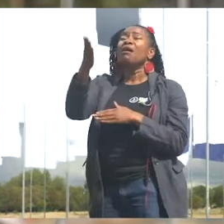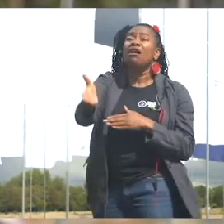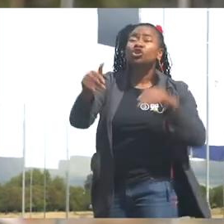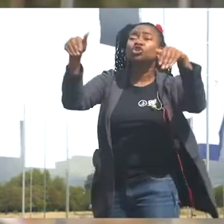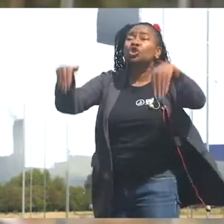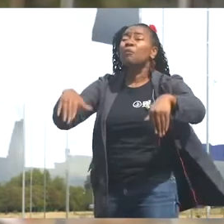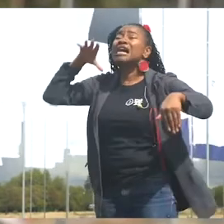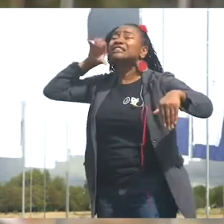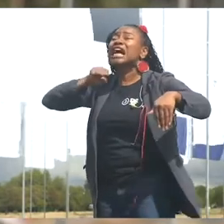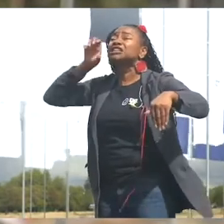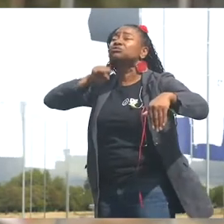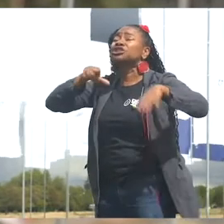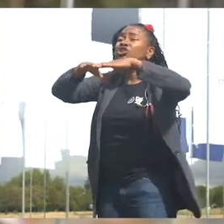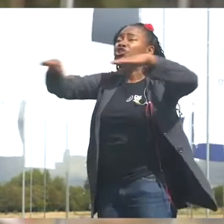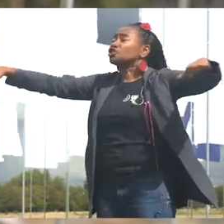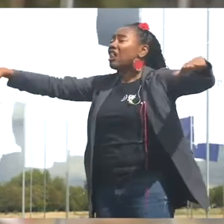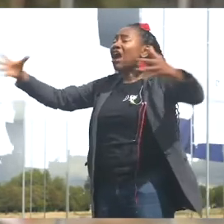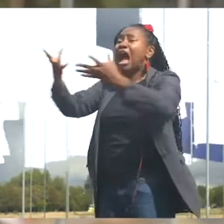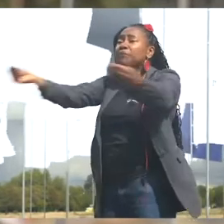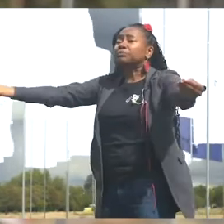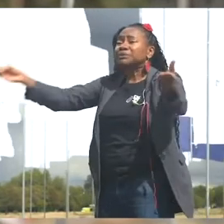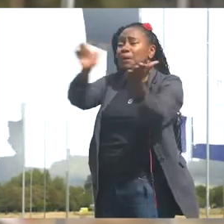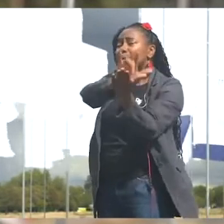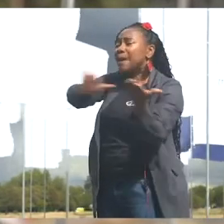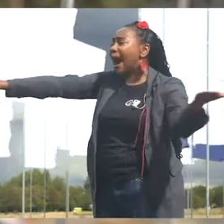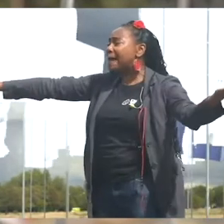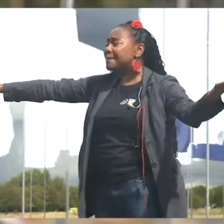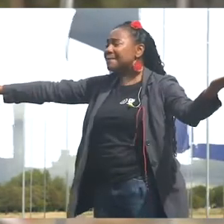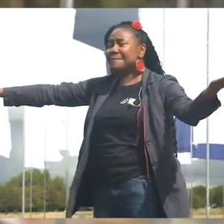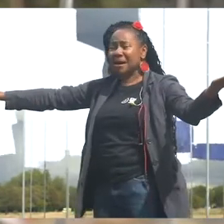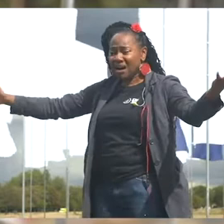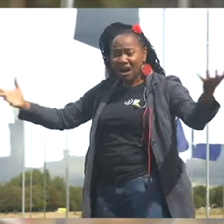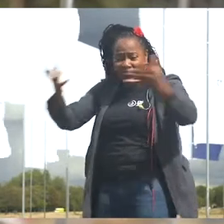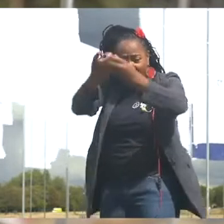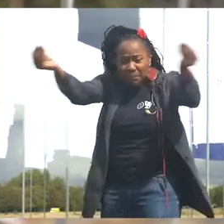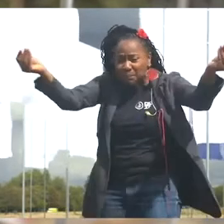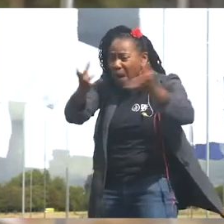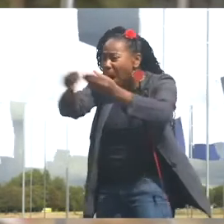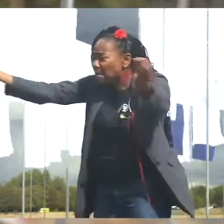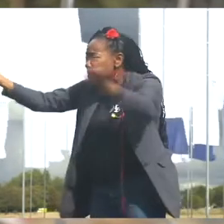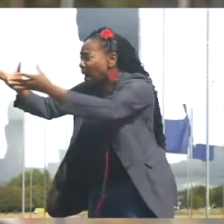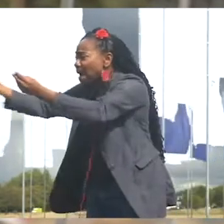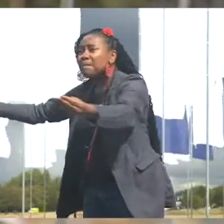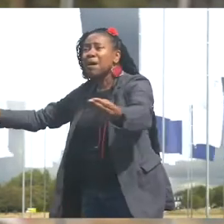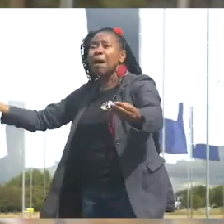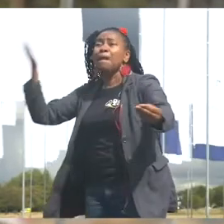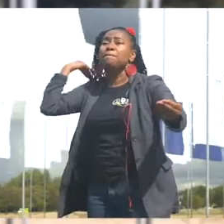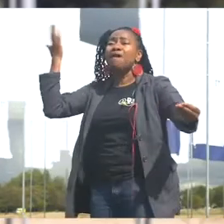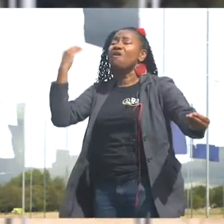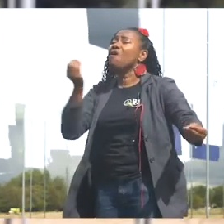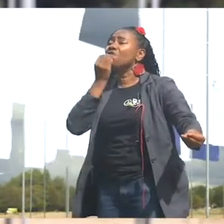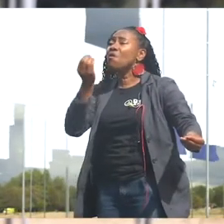empty supermarket shelves, row after row of unfilled space where food had always been plentiful.